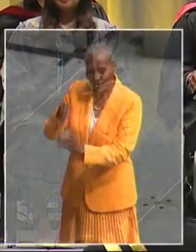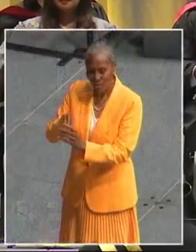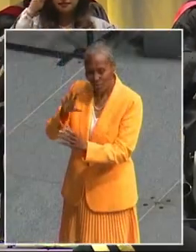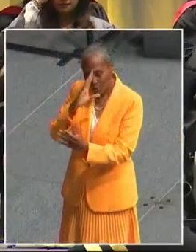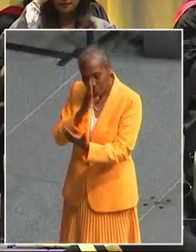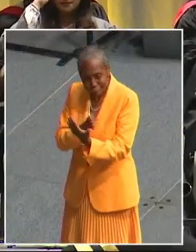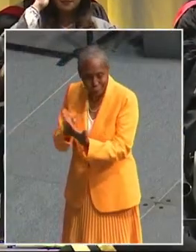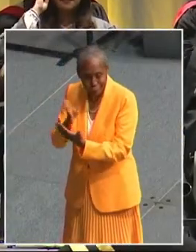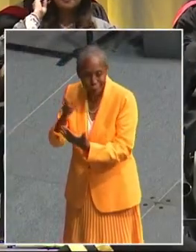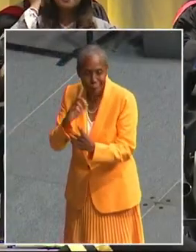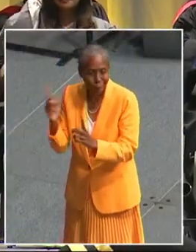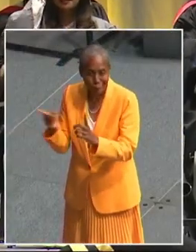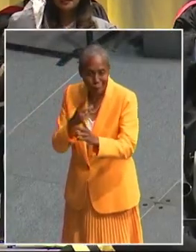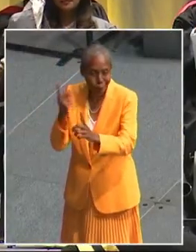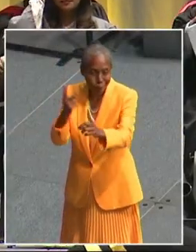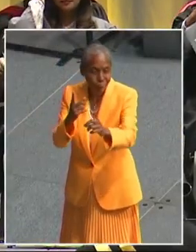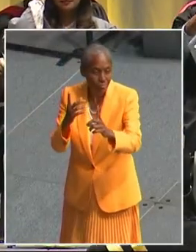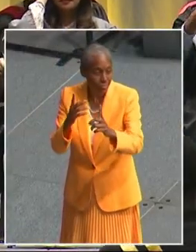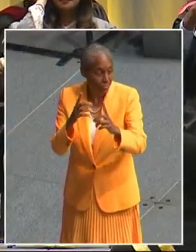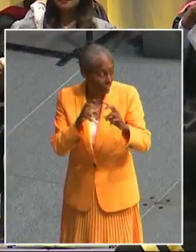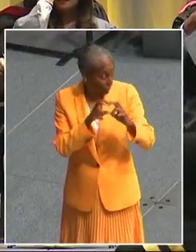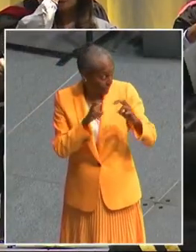to those on the platform with us today.